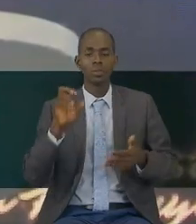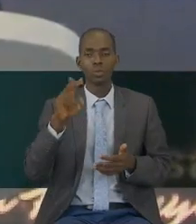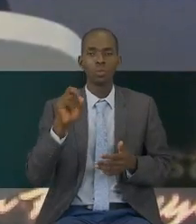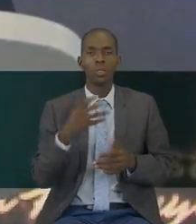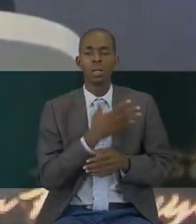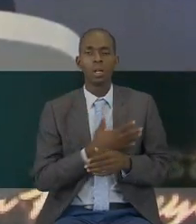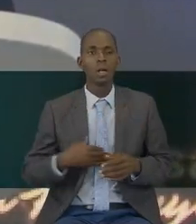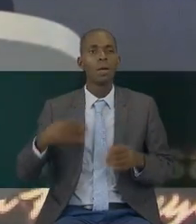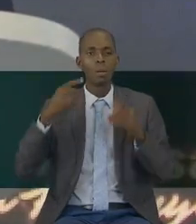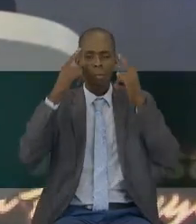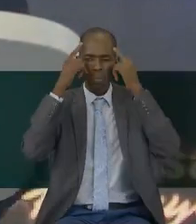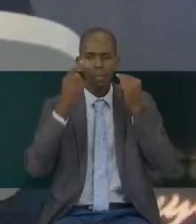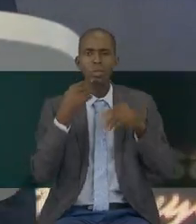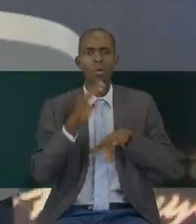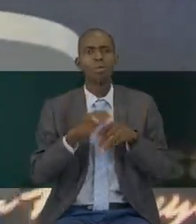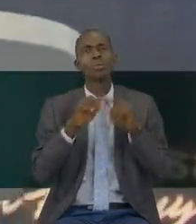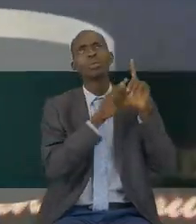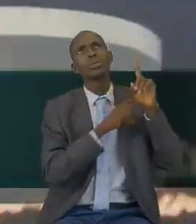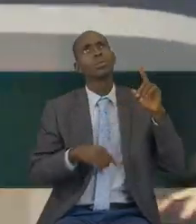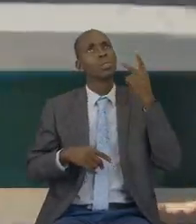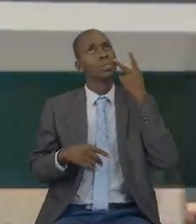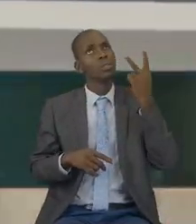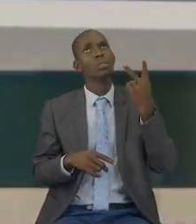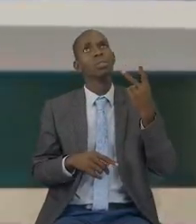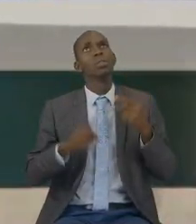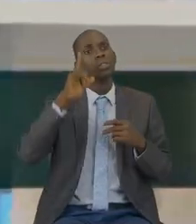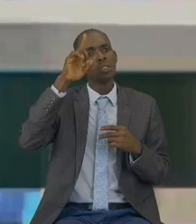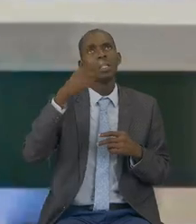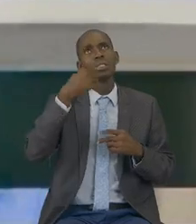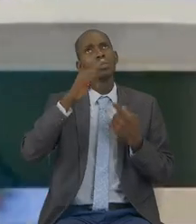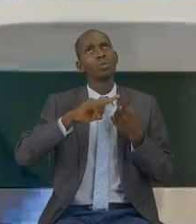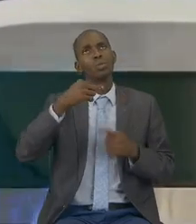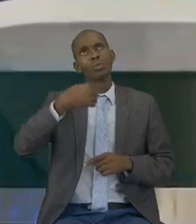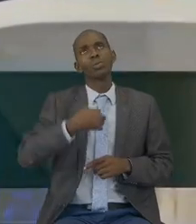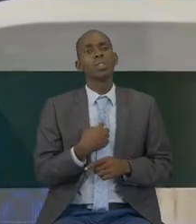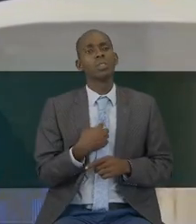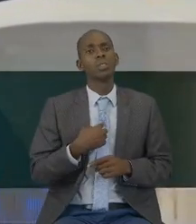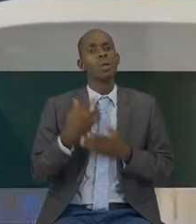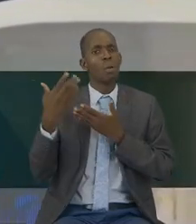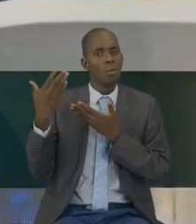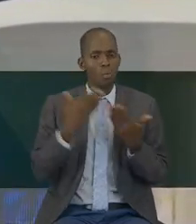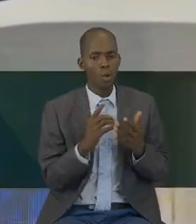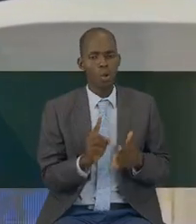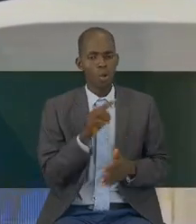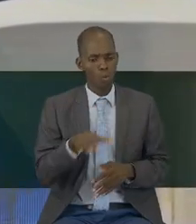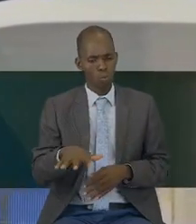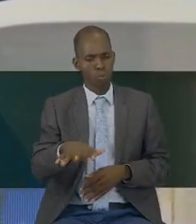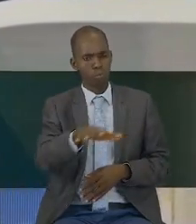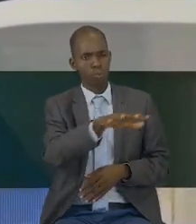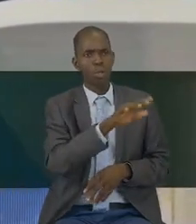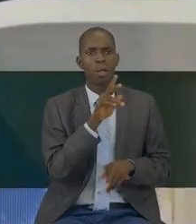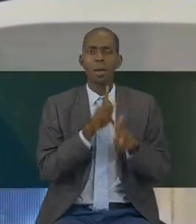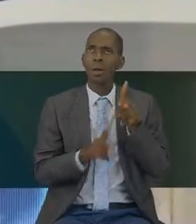the Lord, see, thou sayest unto me, bring up these people,